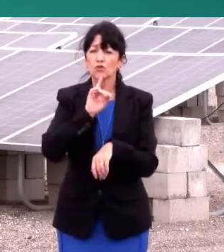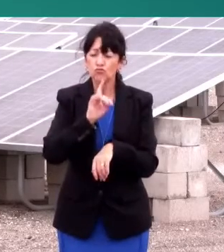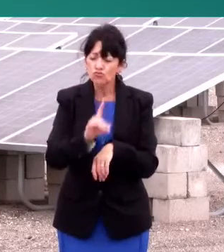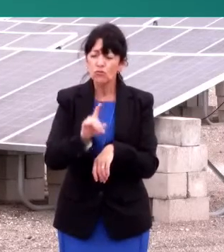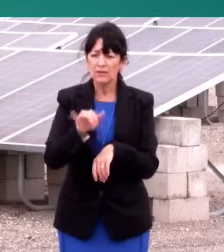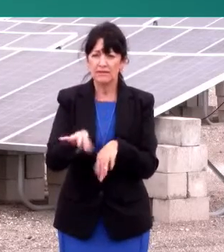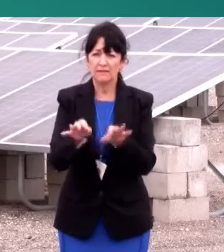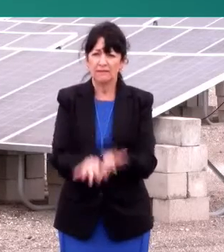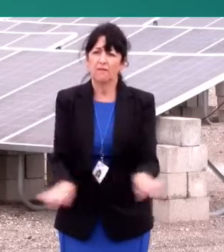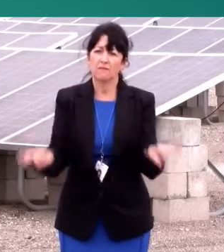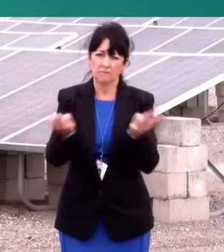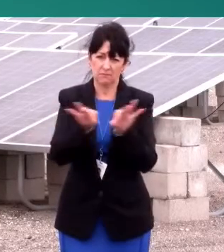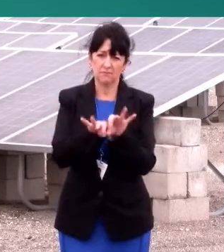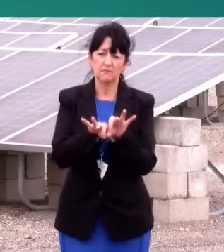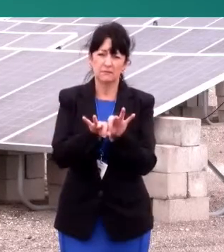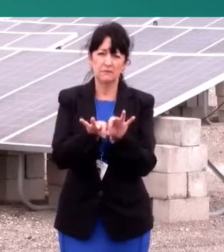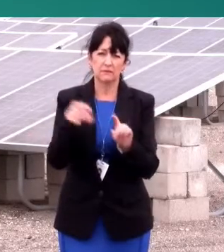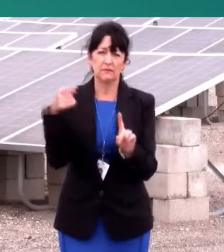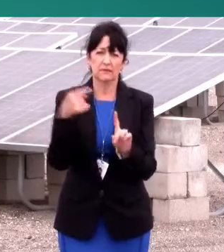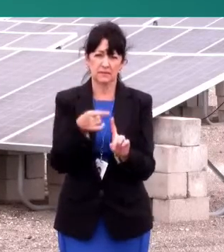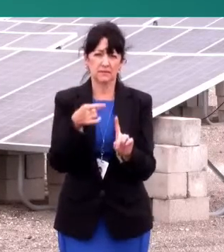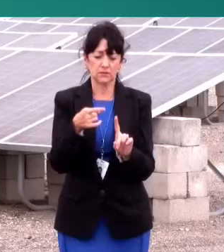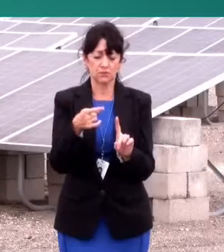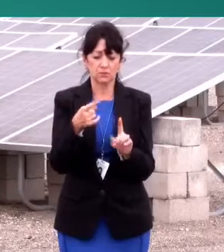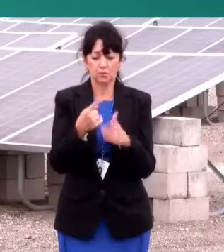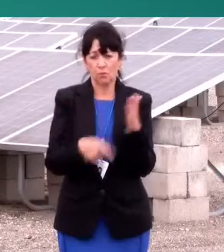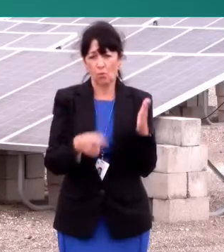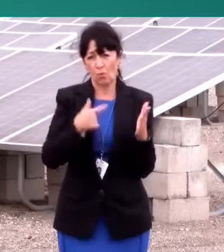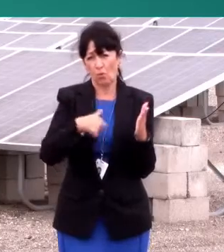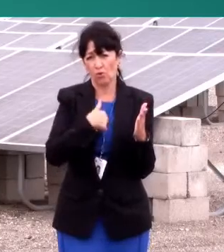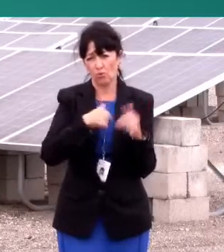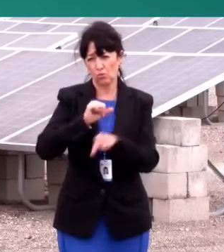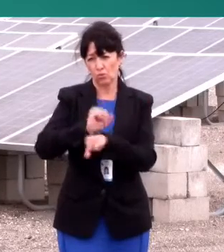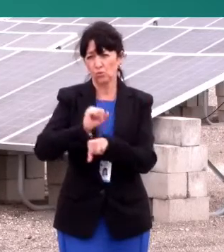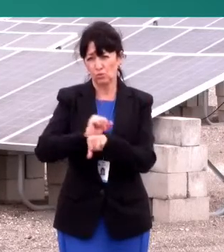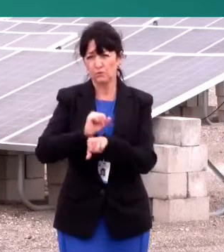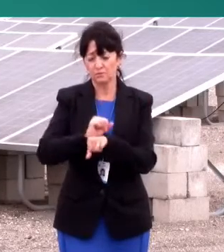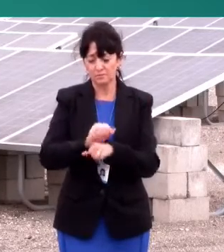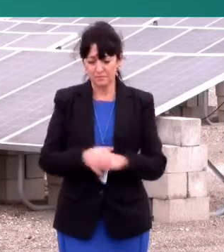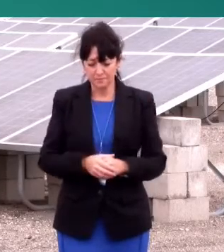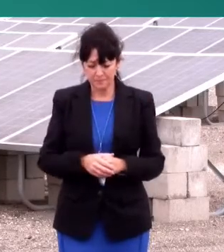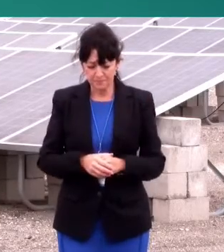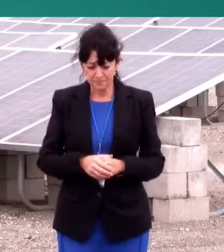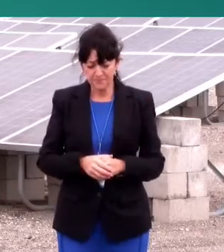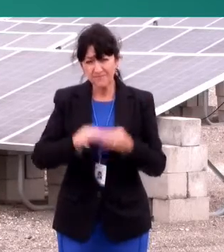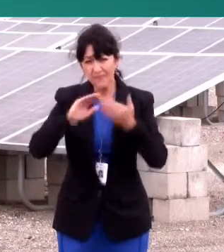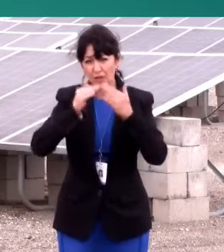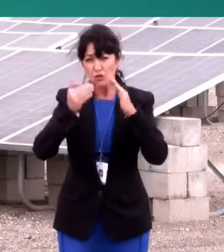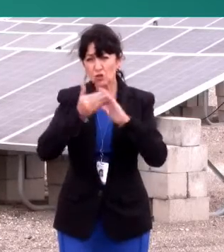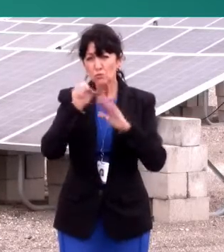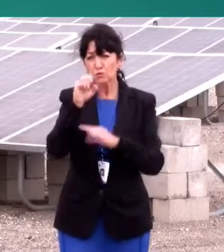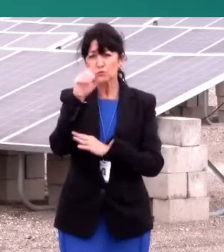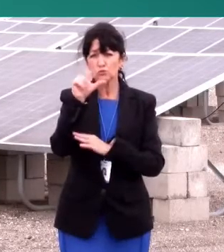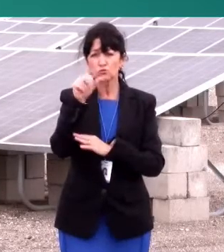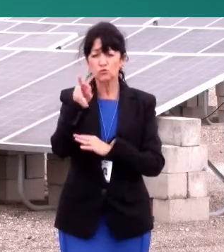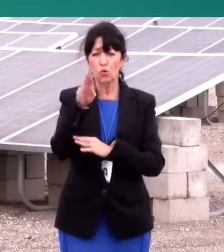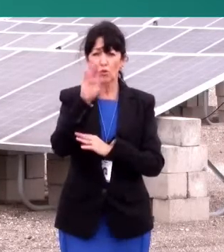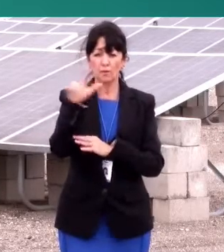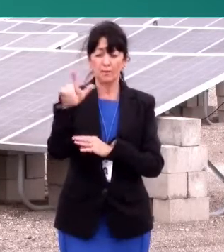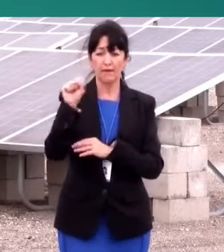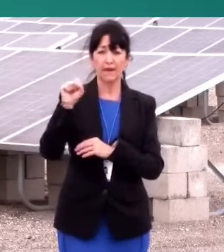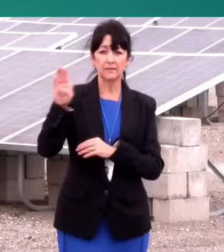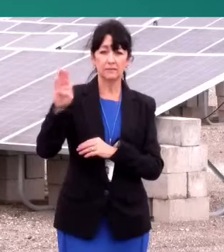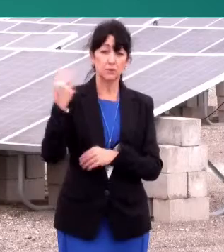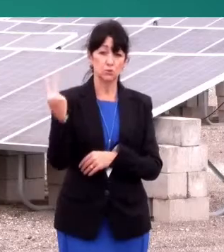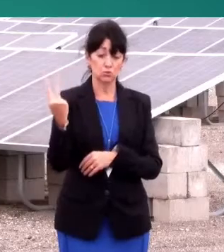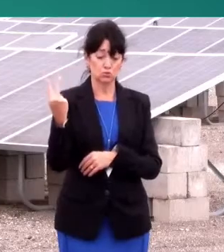piece to what we're doing here. And then there's the Community Solar Bill, SB 2,